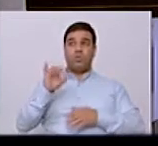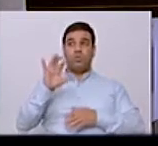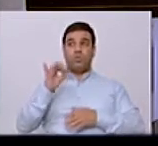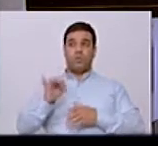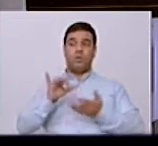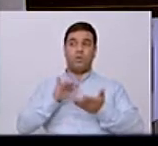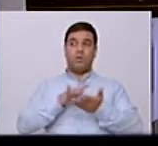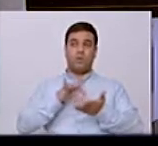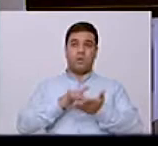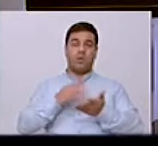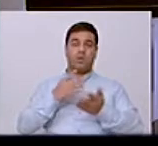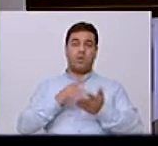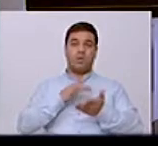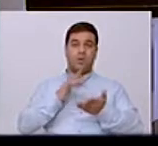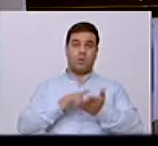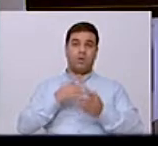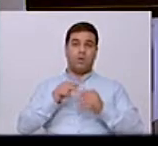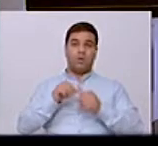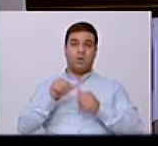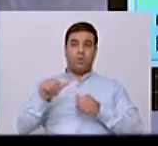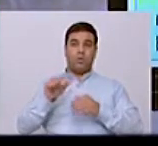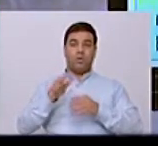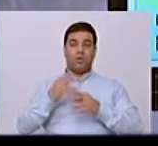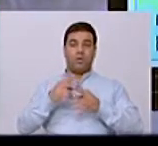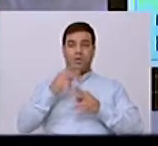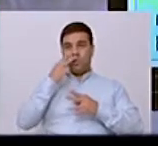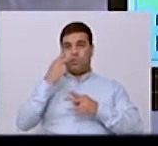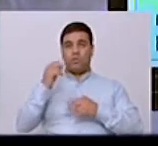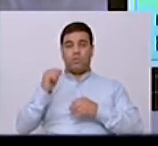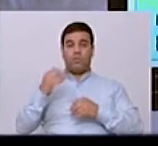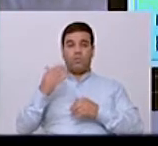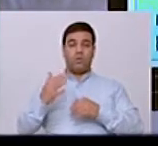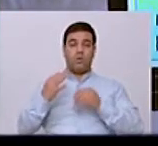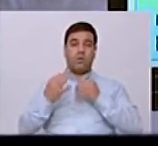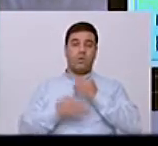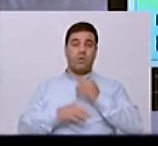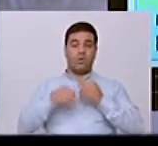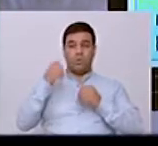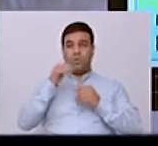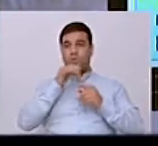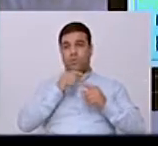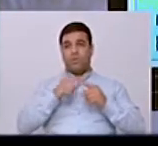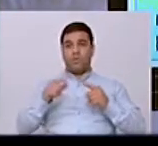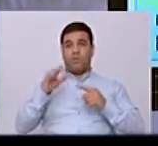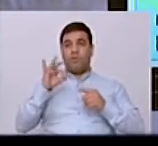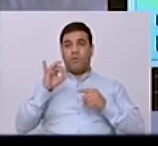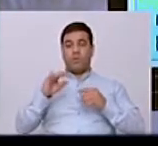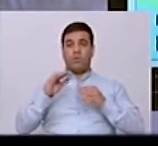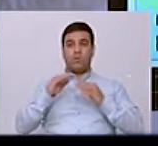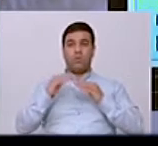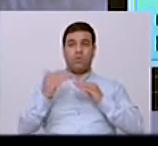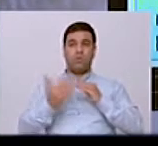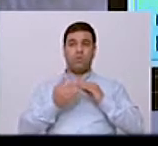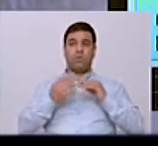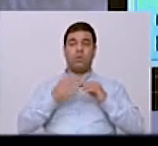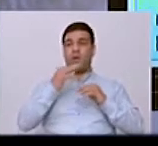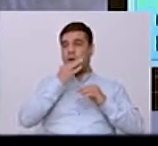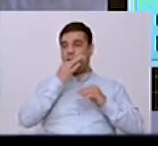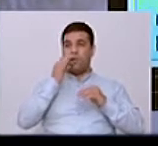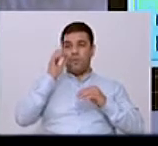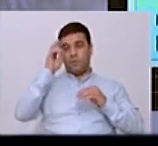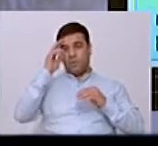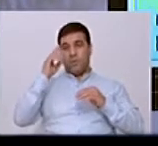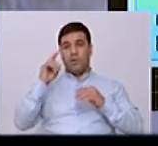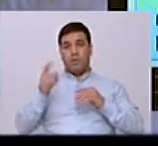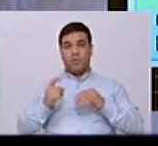ham alohida ajralib turadi. Demak, oxirgi yillarda Fors qo'ltig'i arab davlatlarida